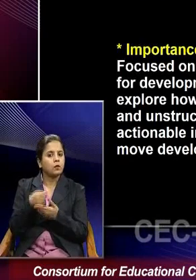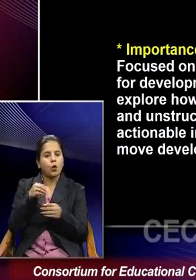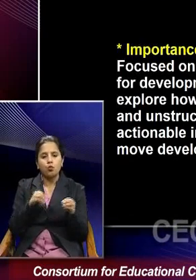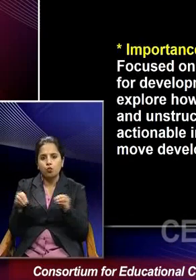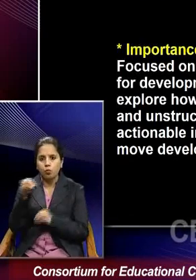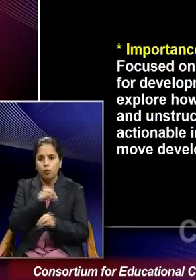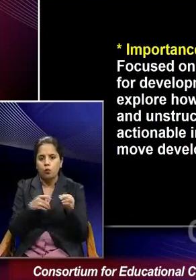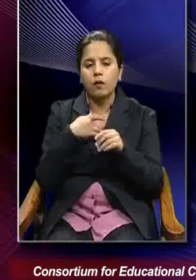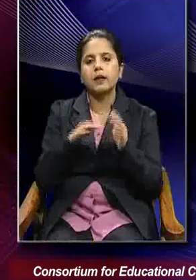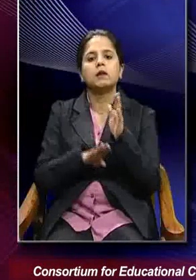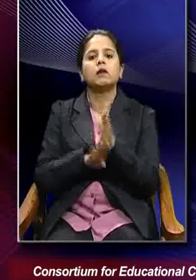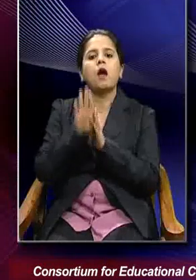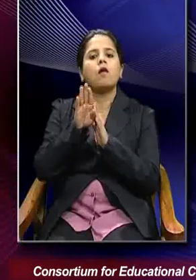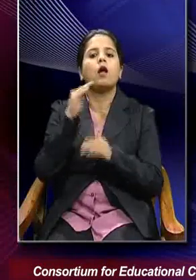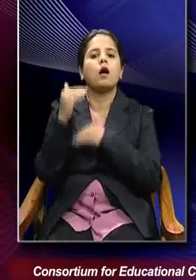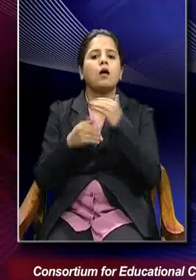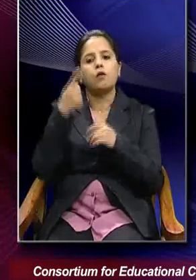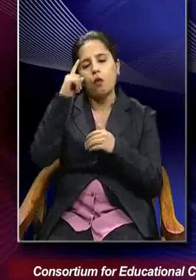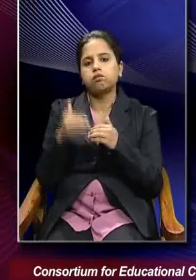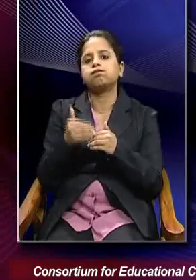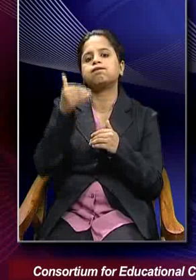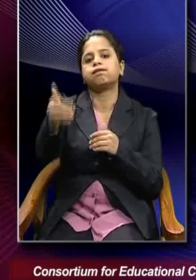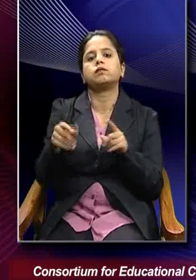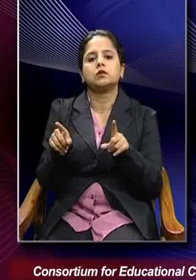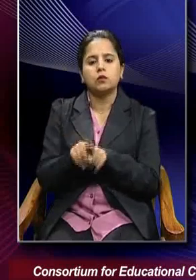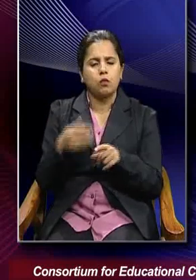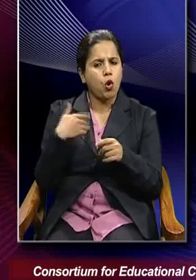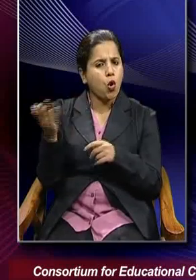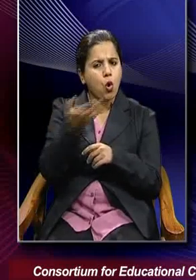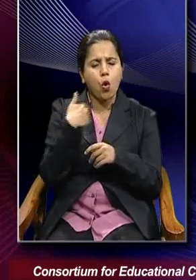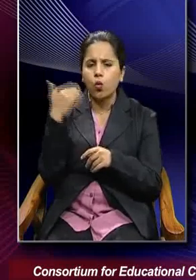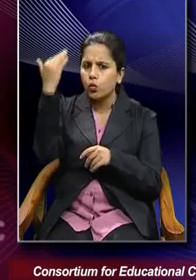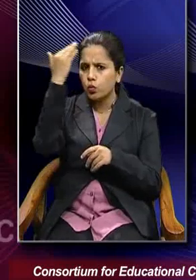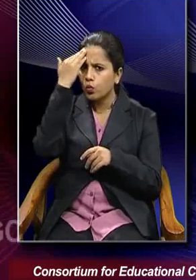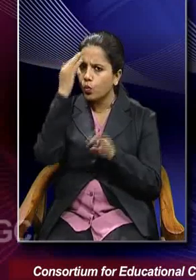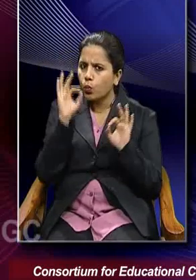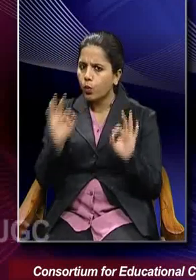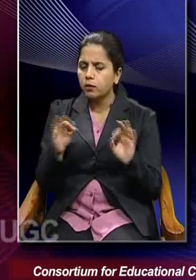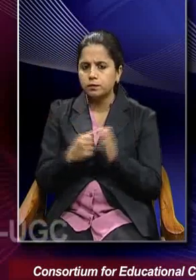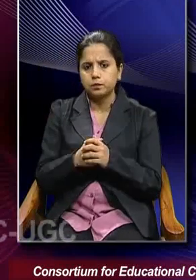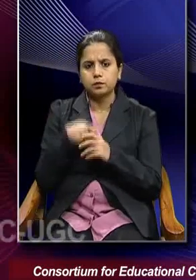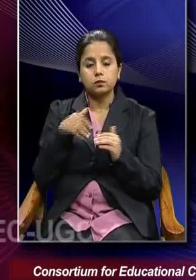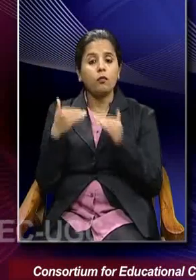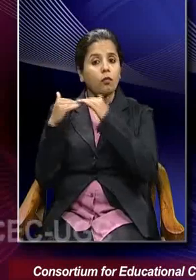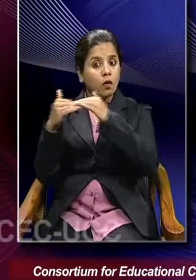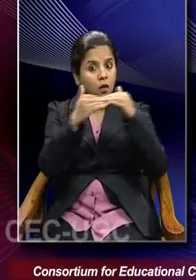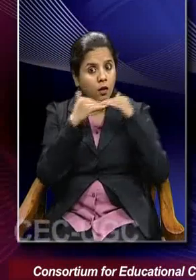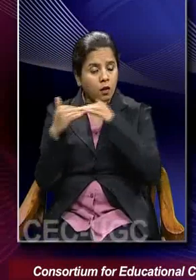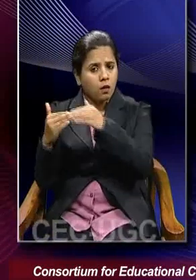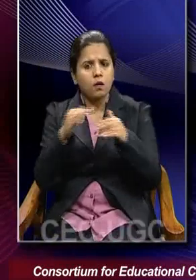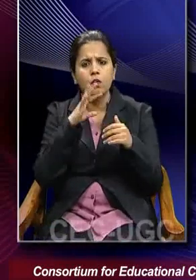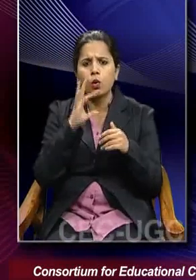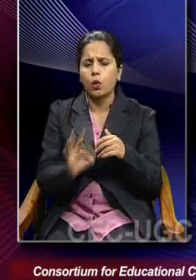move development forward. As we all know that standardization is